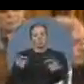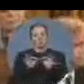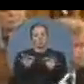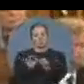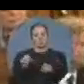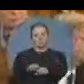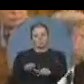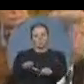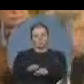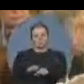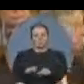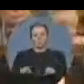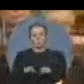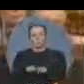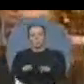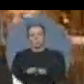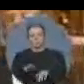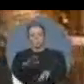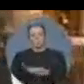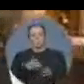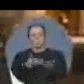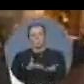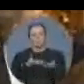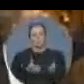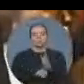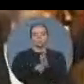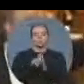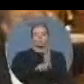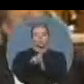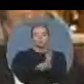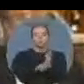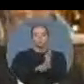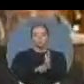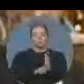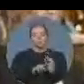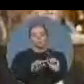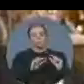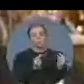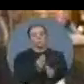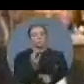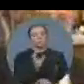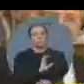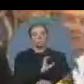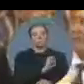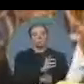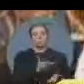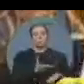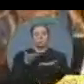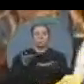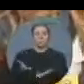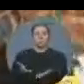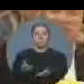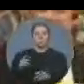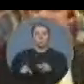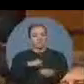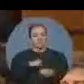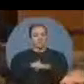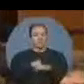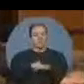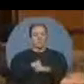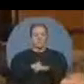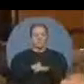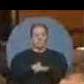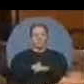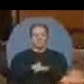what do the Conservatives offer Canadians? A cartoon, a talking grease pot. When going